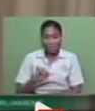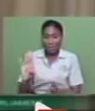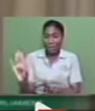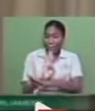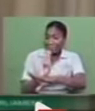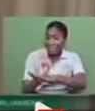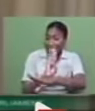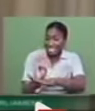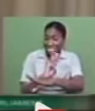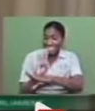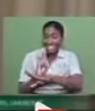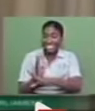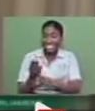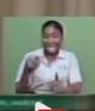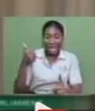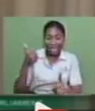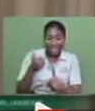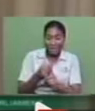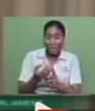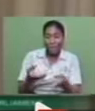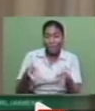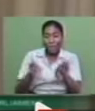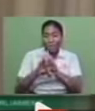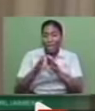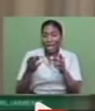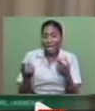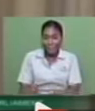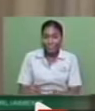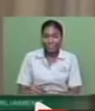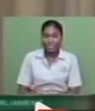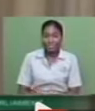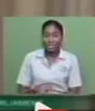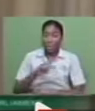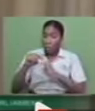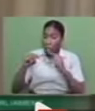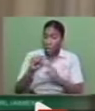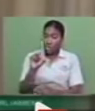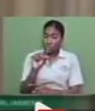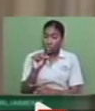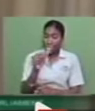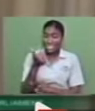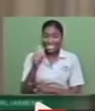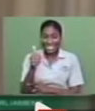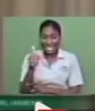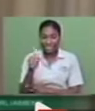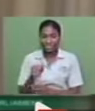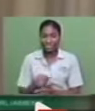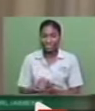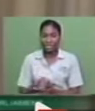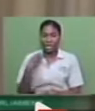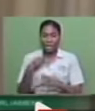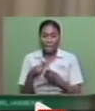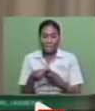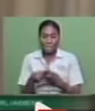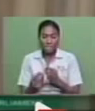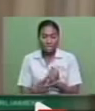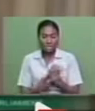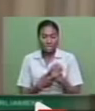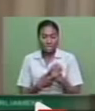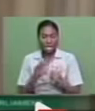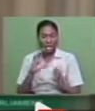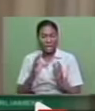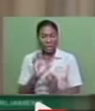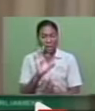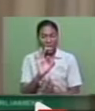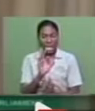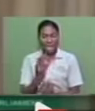In 2010, when we came into office, we met reserves to the tune of a little over $9 billion US dollars, or 12.9 months